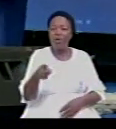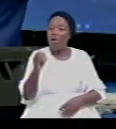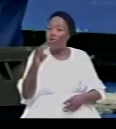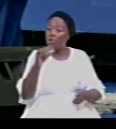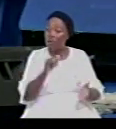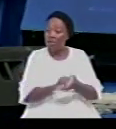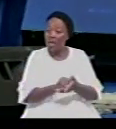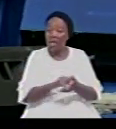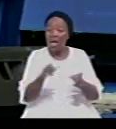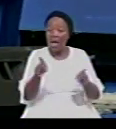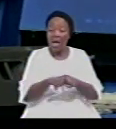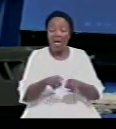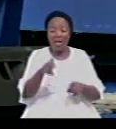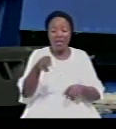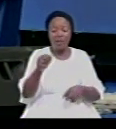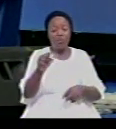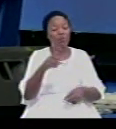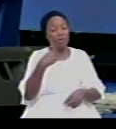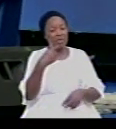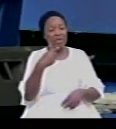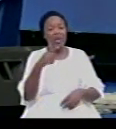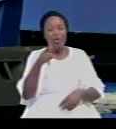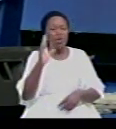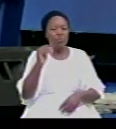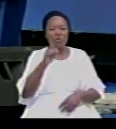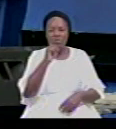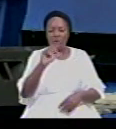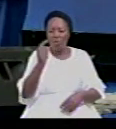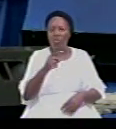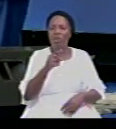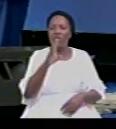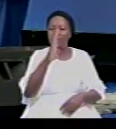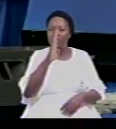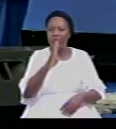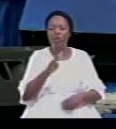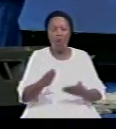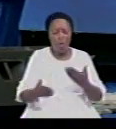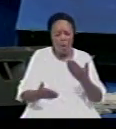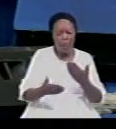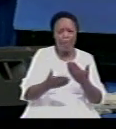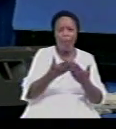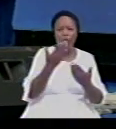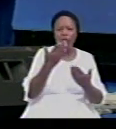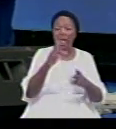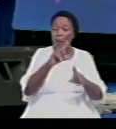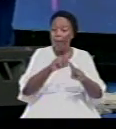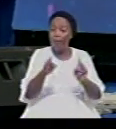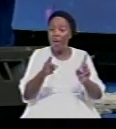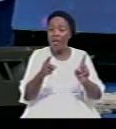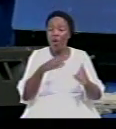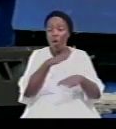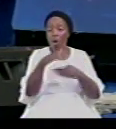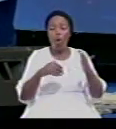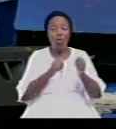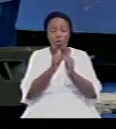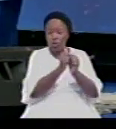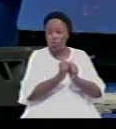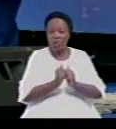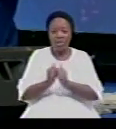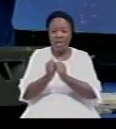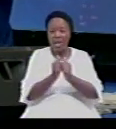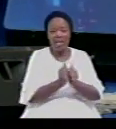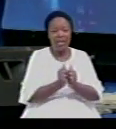as Paul said, you will not only be almost, but altogether